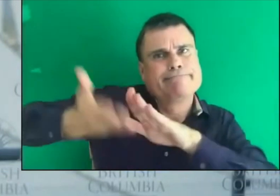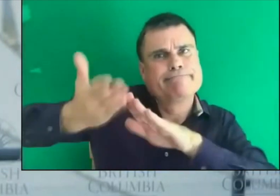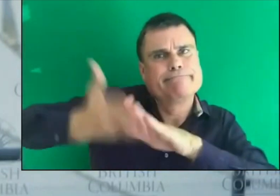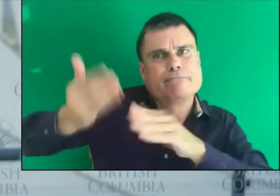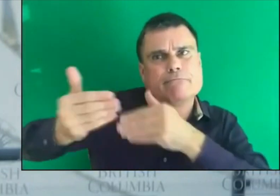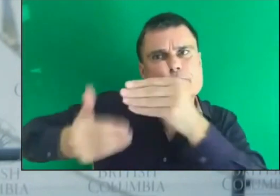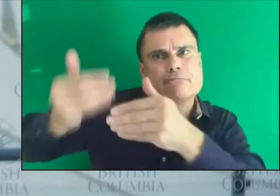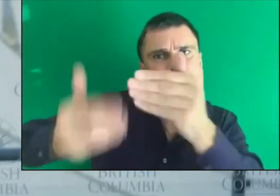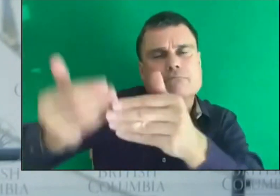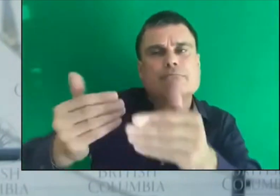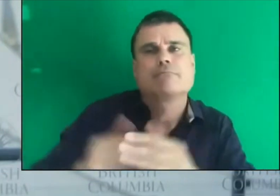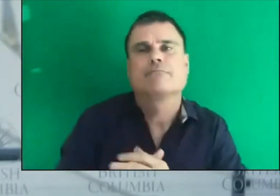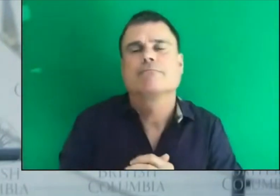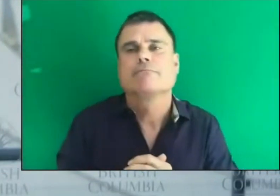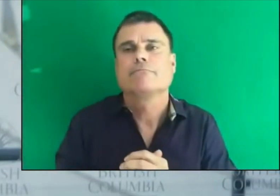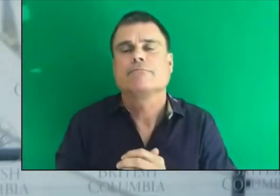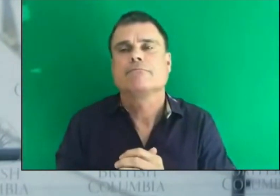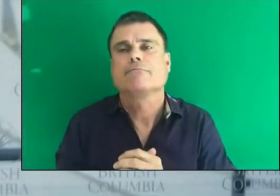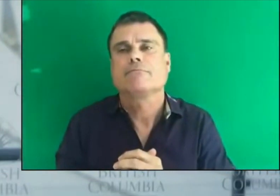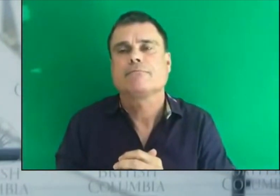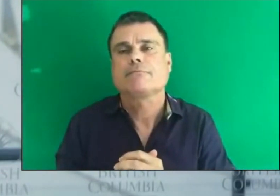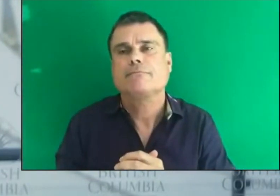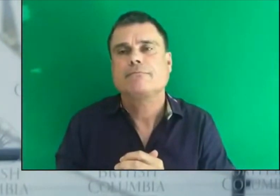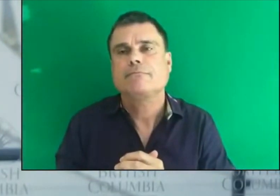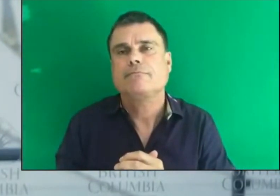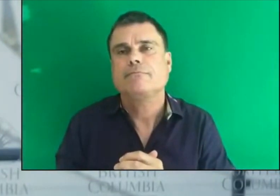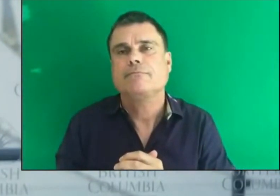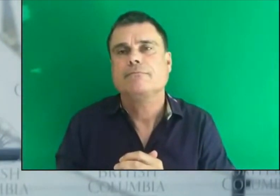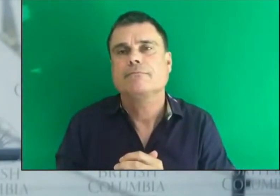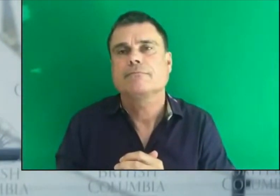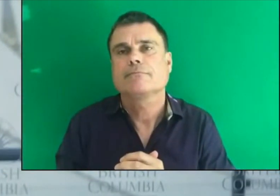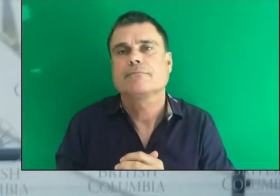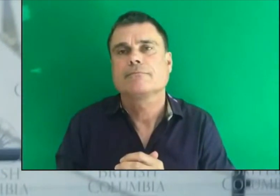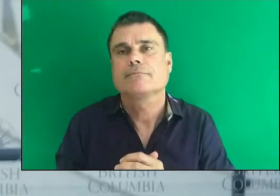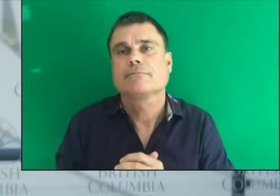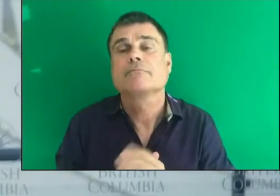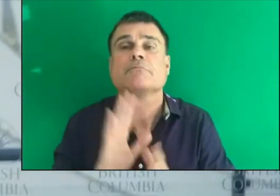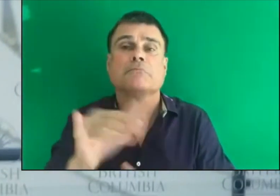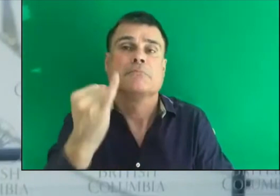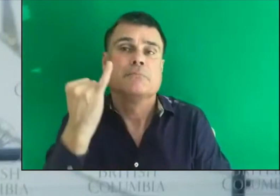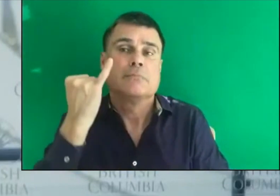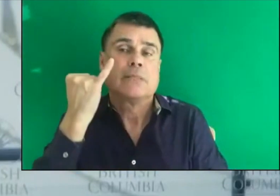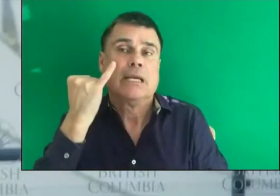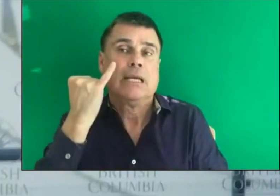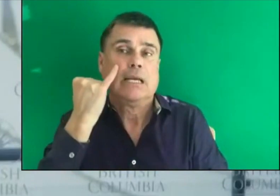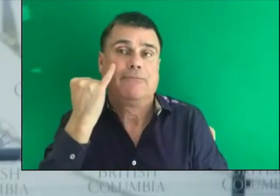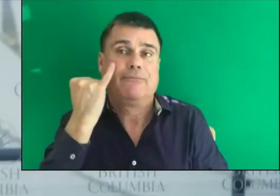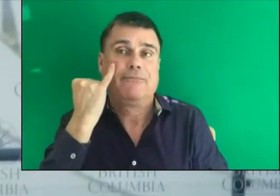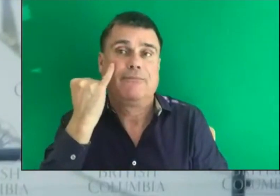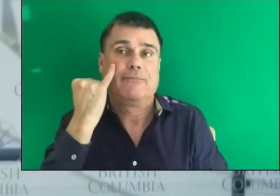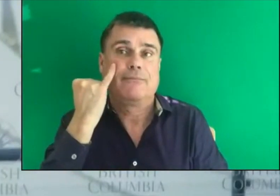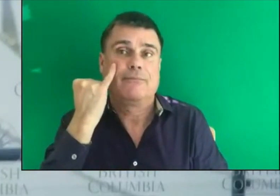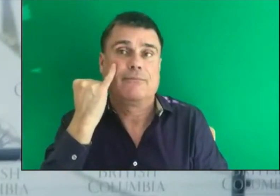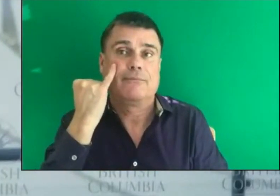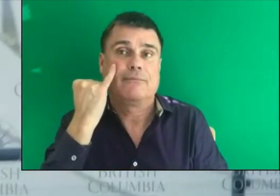Yeah, so obviously schools are one of the things that we want to protect, because we know how important it is for